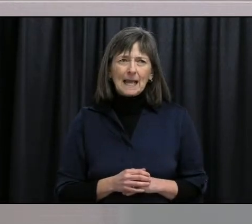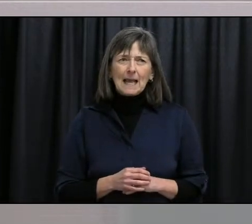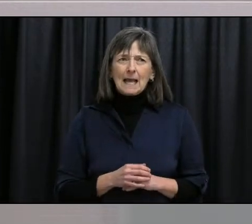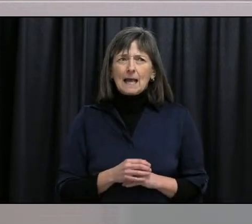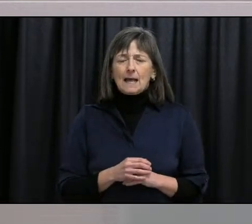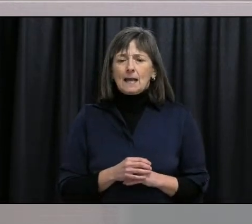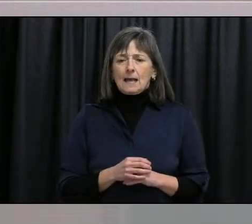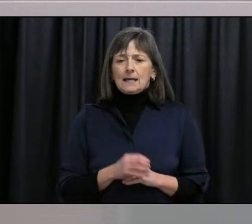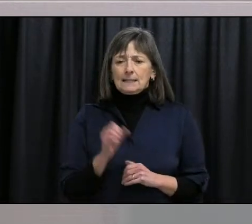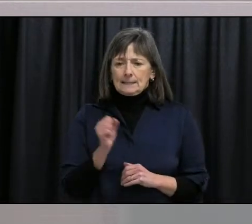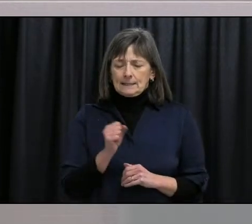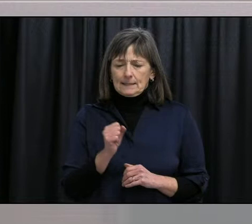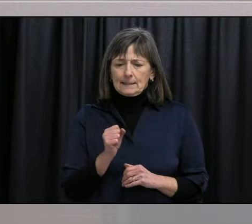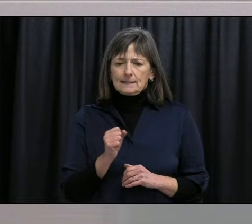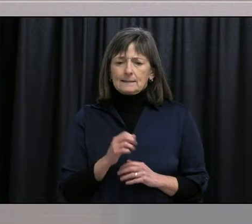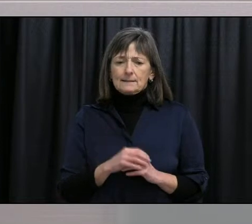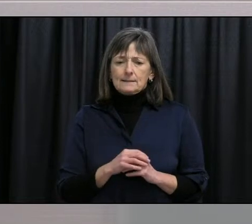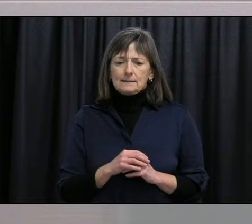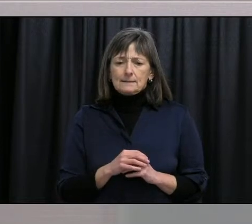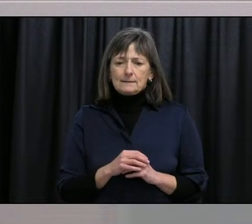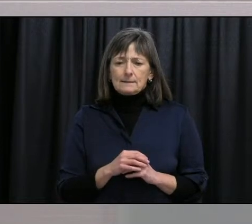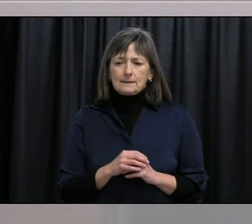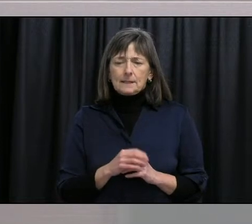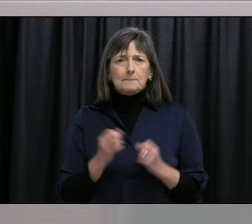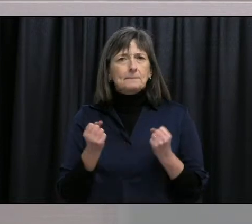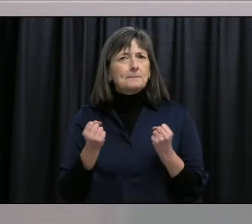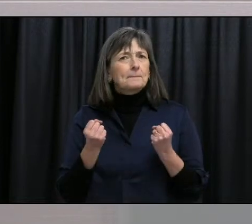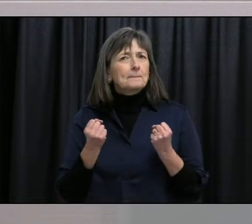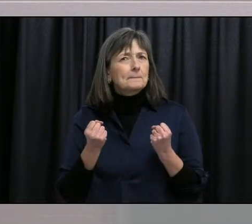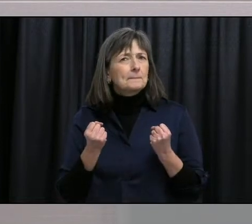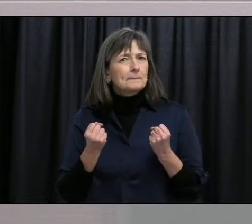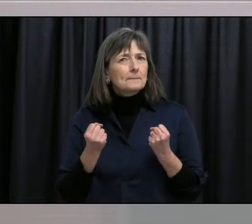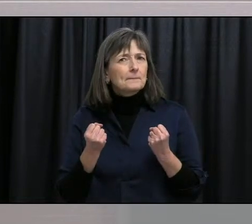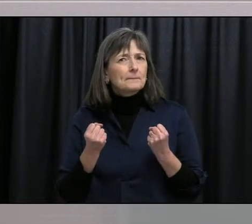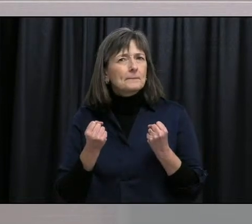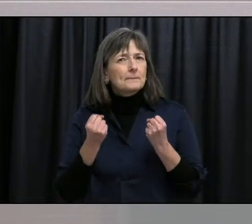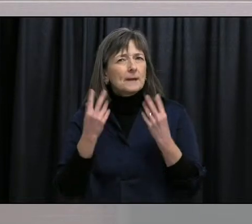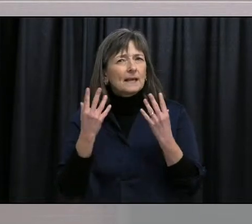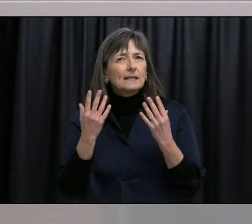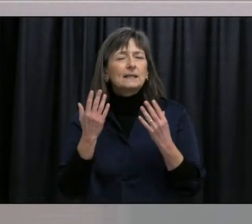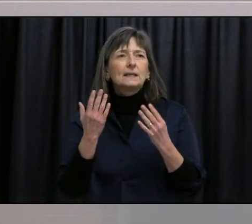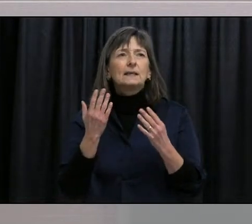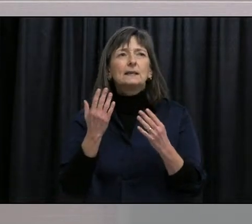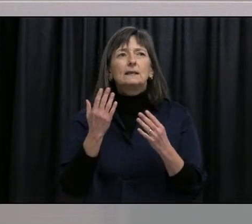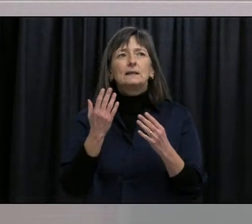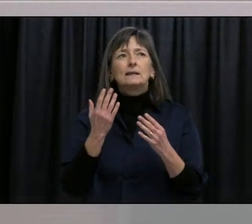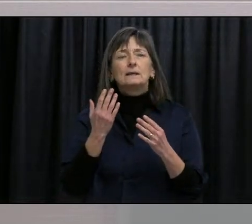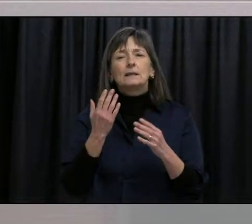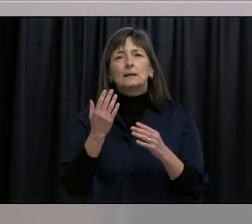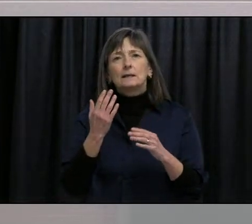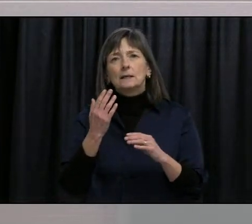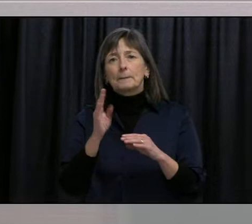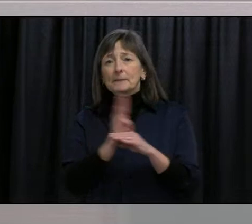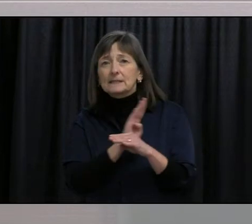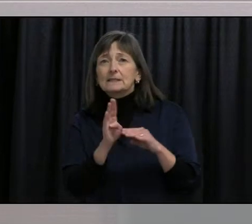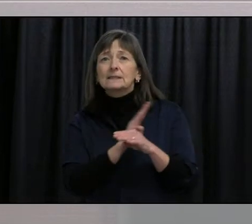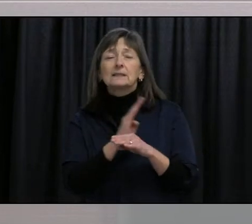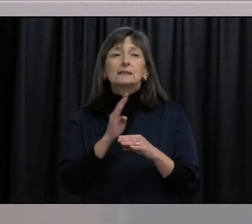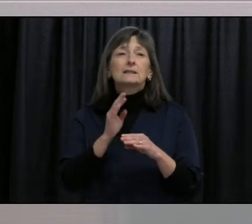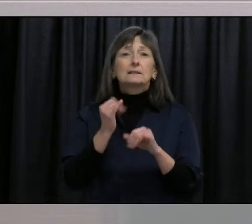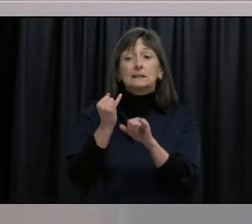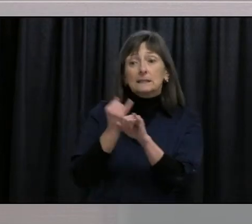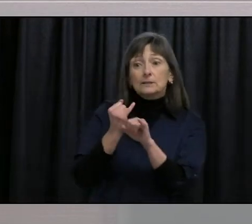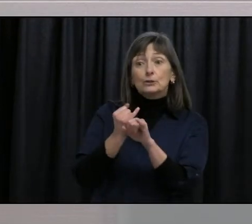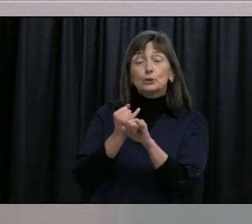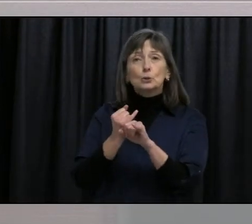question, but I'm curious, a lot of institutions are revising their protocols about how many people can be on the premises and reopening, like